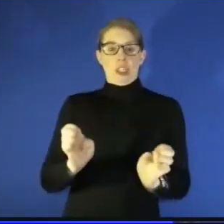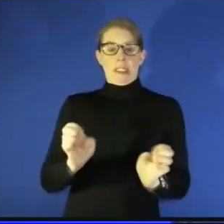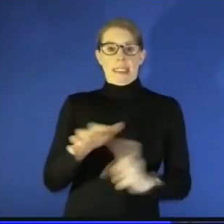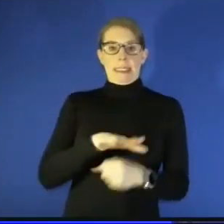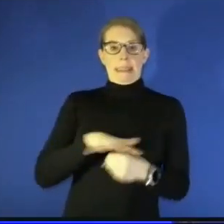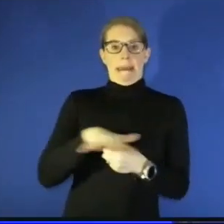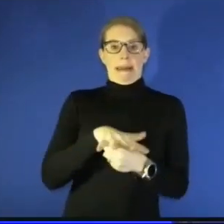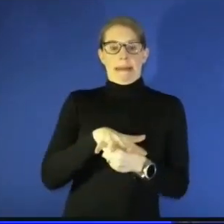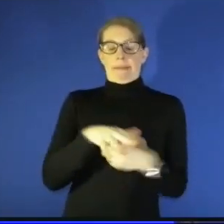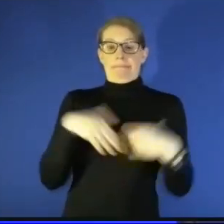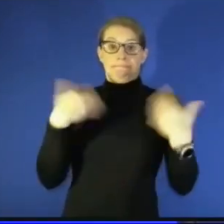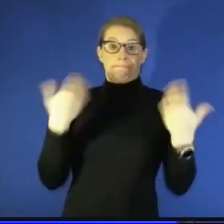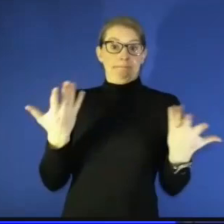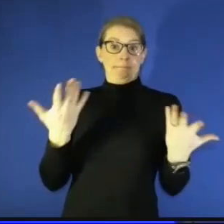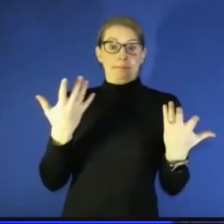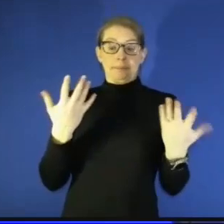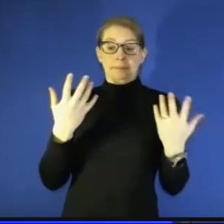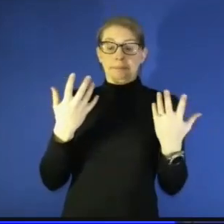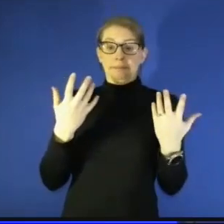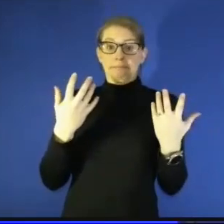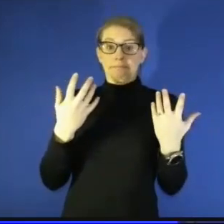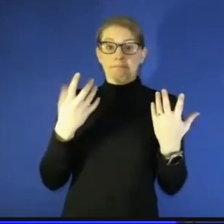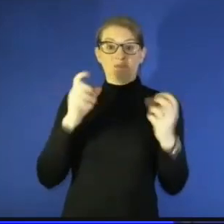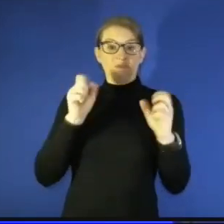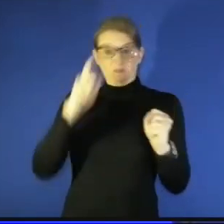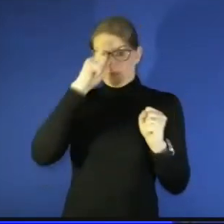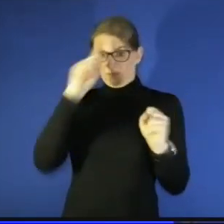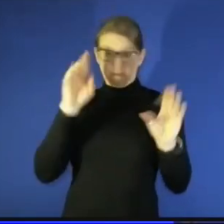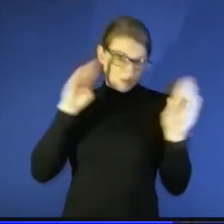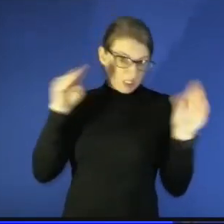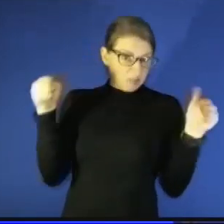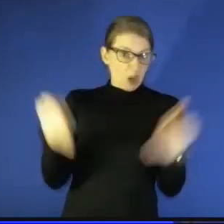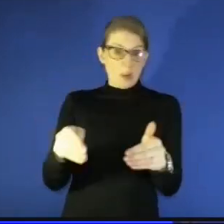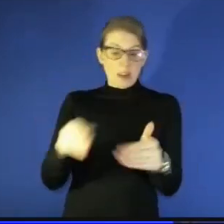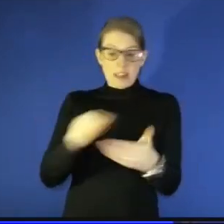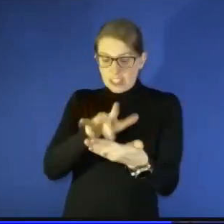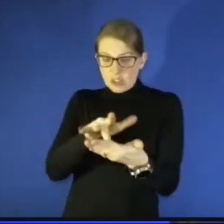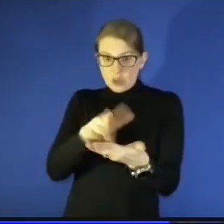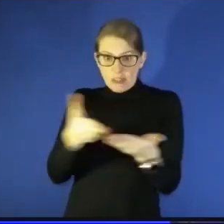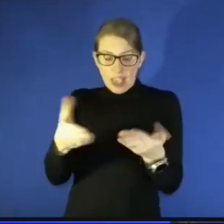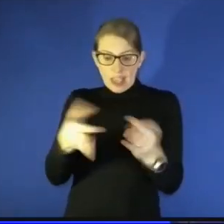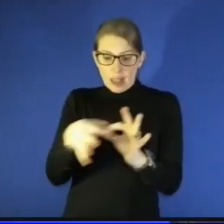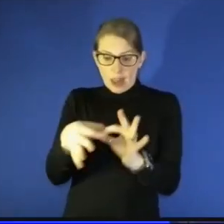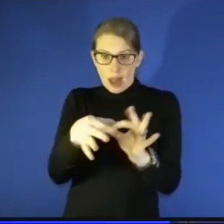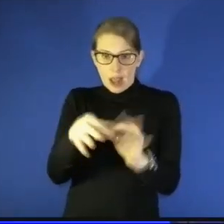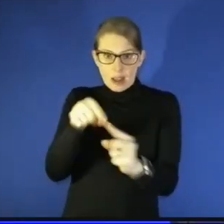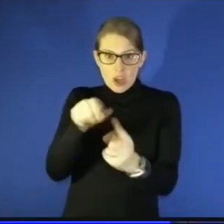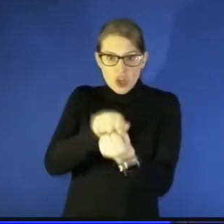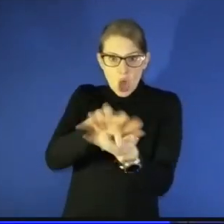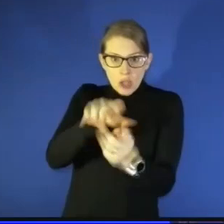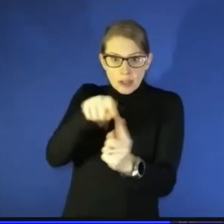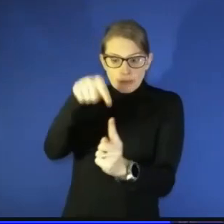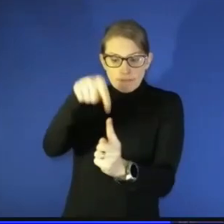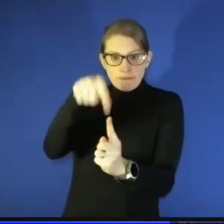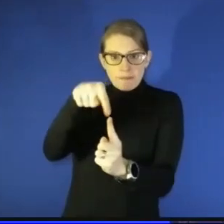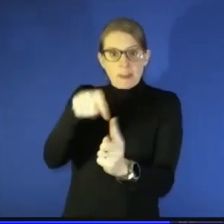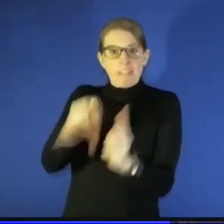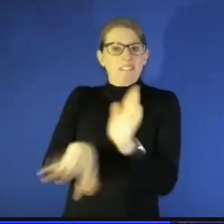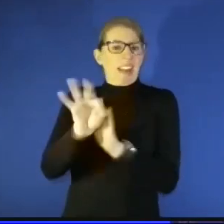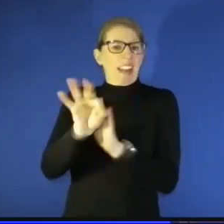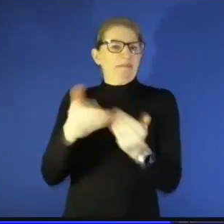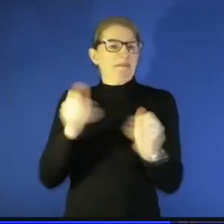can see that the central thing that ties it all together. I don't